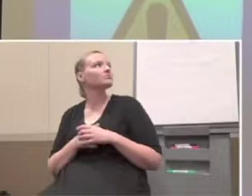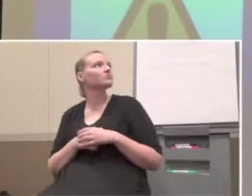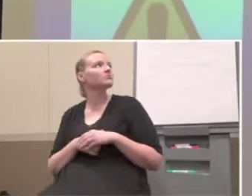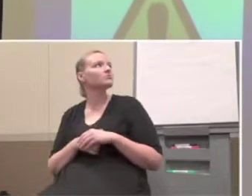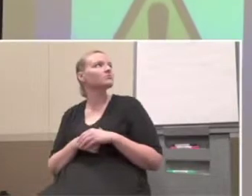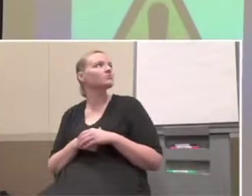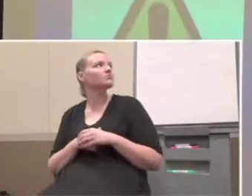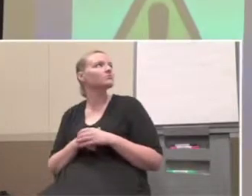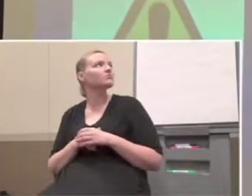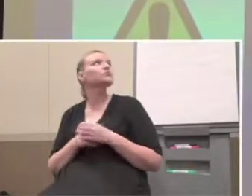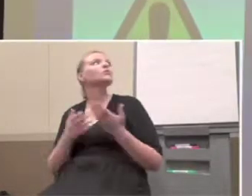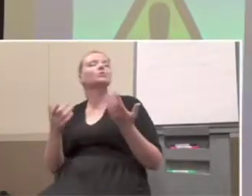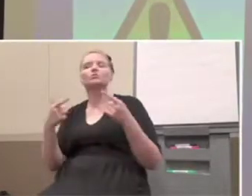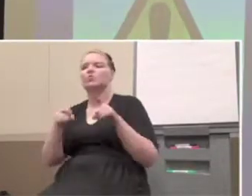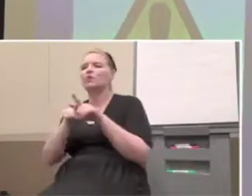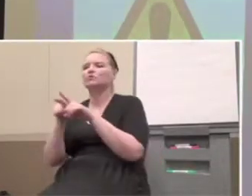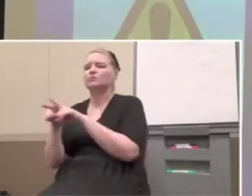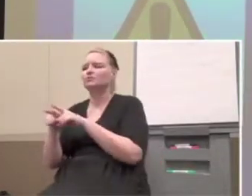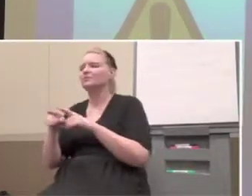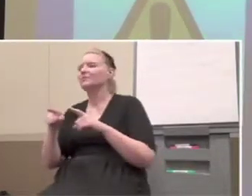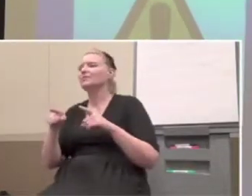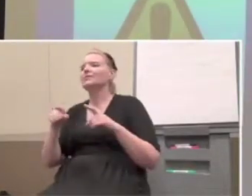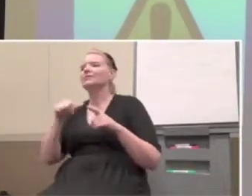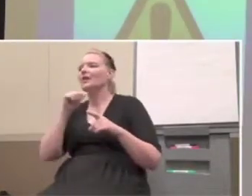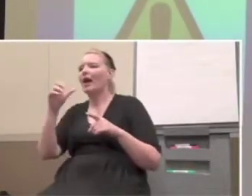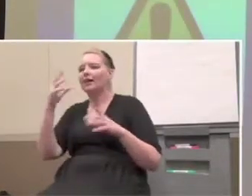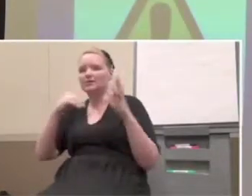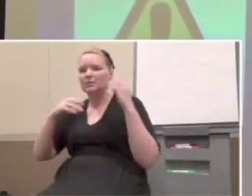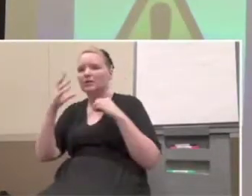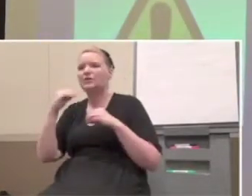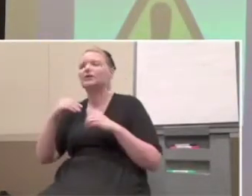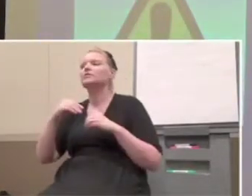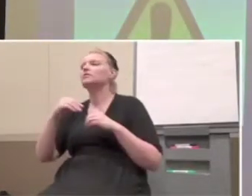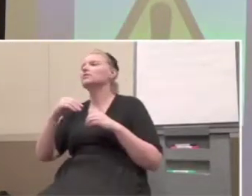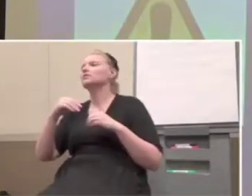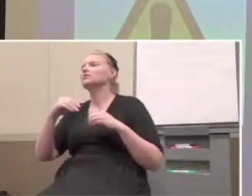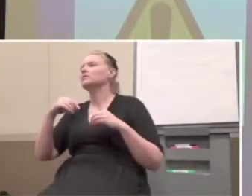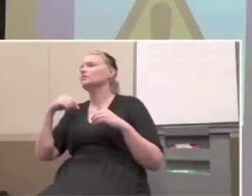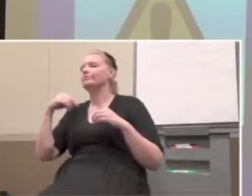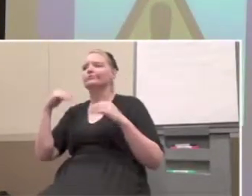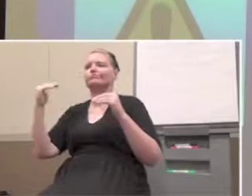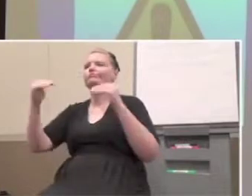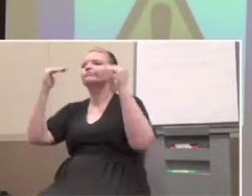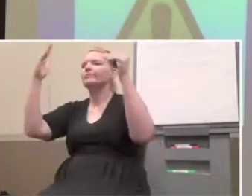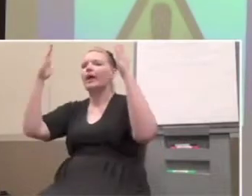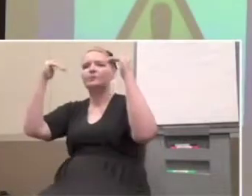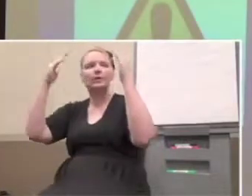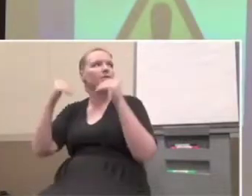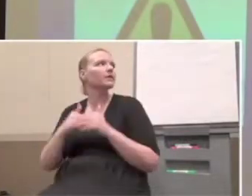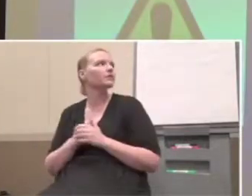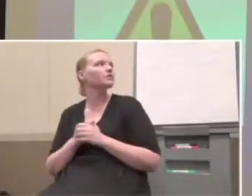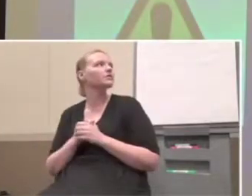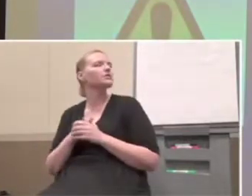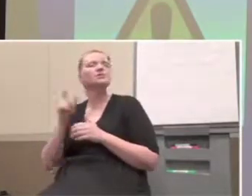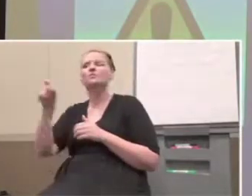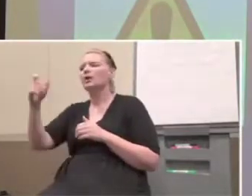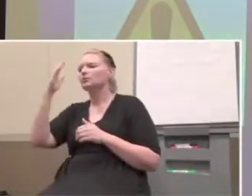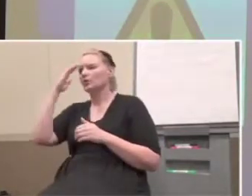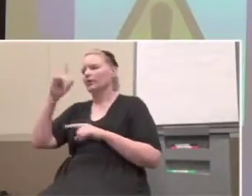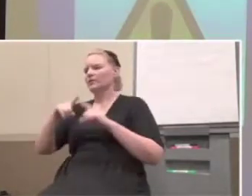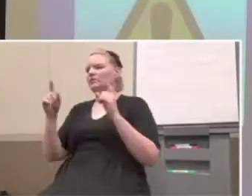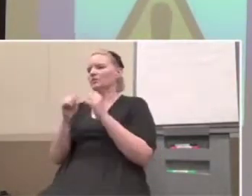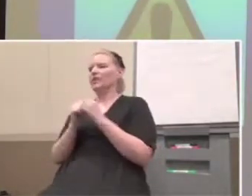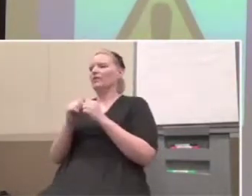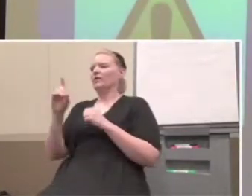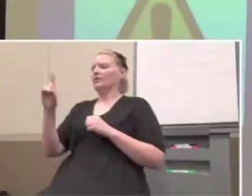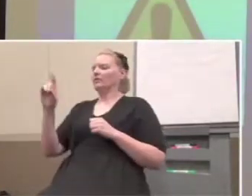lack of experience, unrealistic expectations, and misunderstanding the difference between discipline and punishment. Do